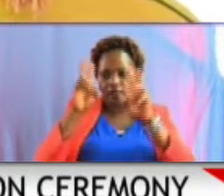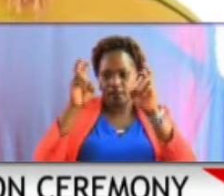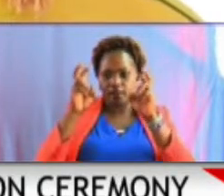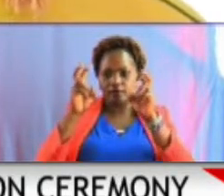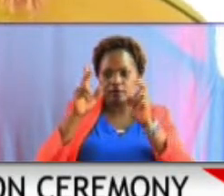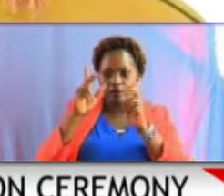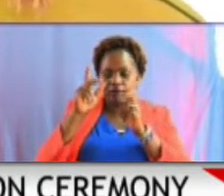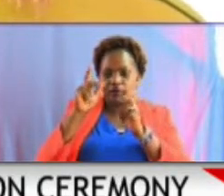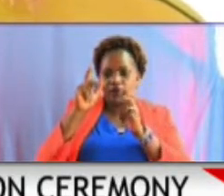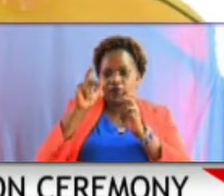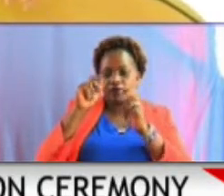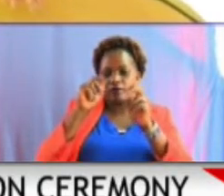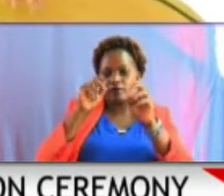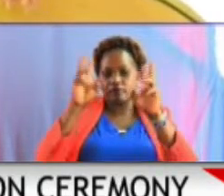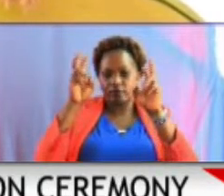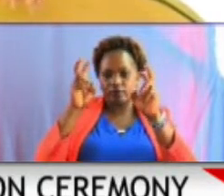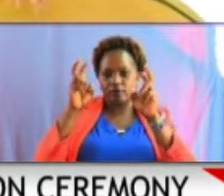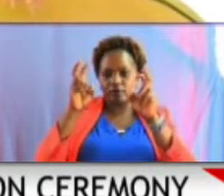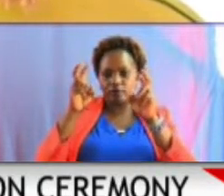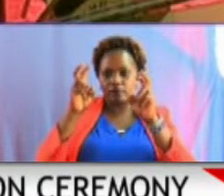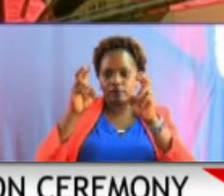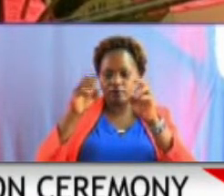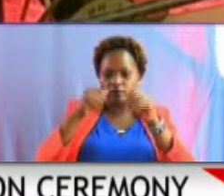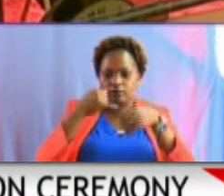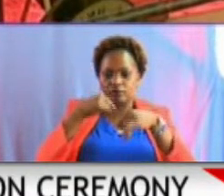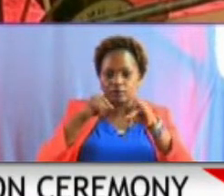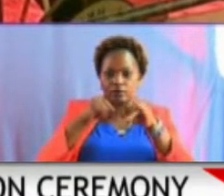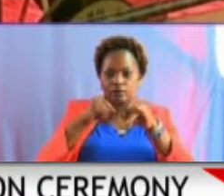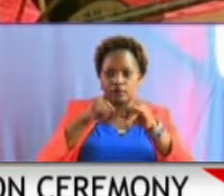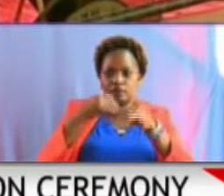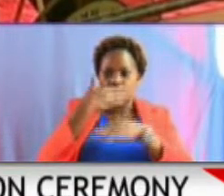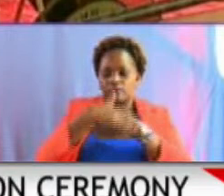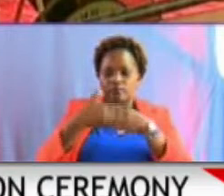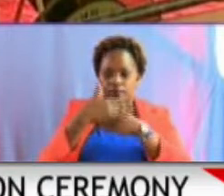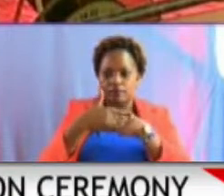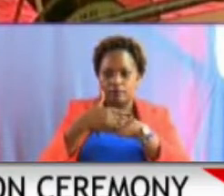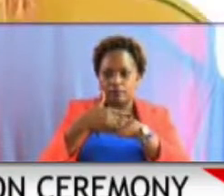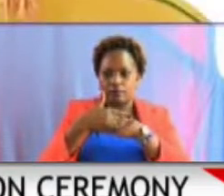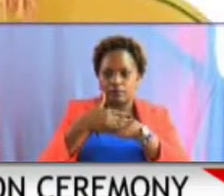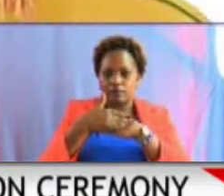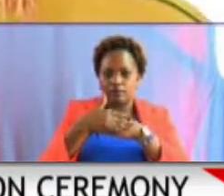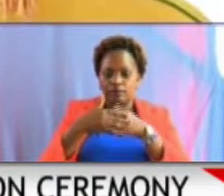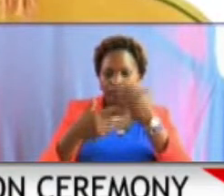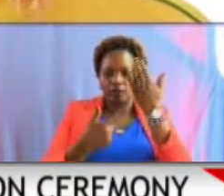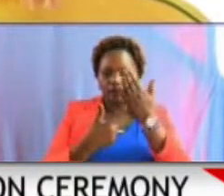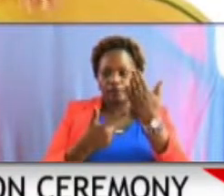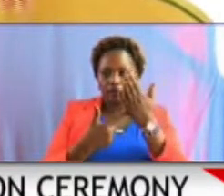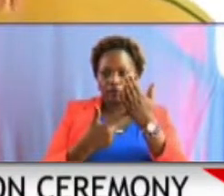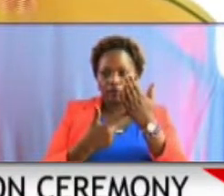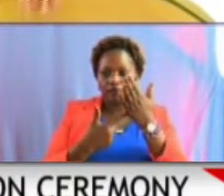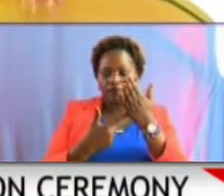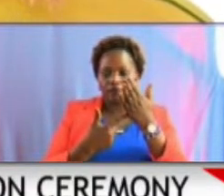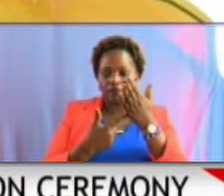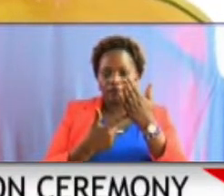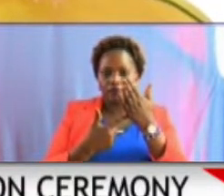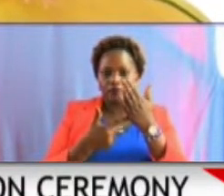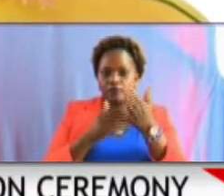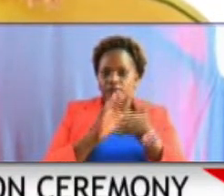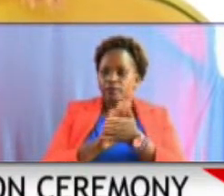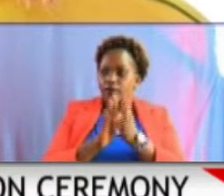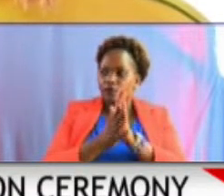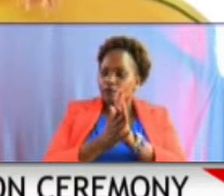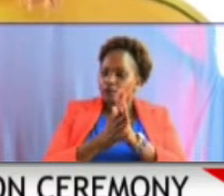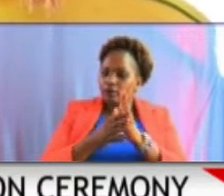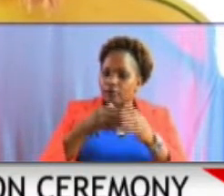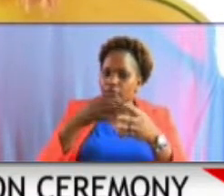thesis: Trust-Based Resilient Cooperative Bait Detection Technique to Cap Black Hole